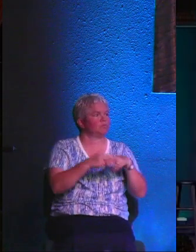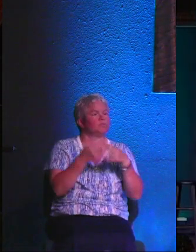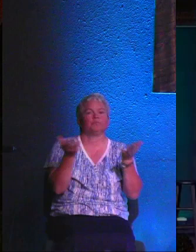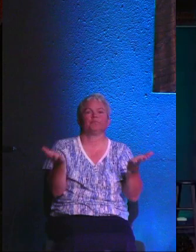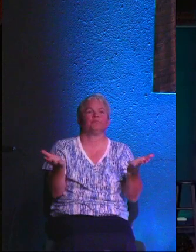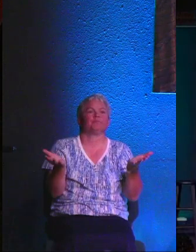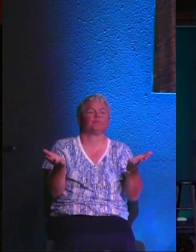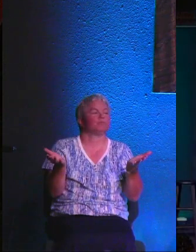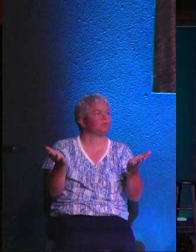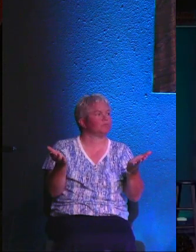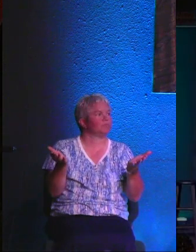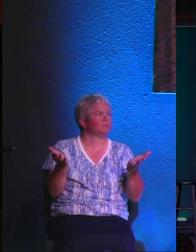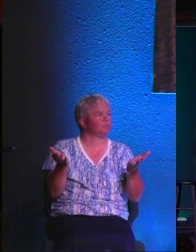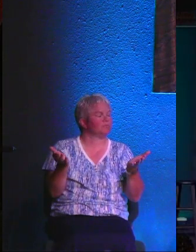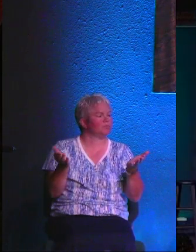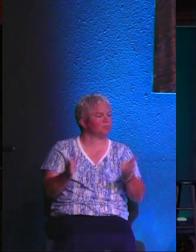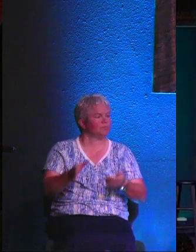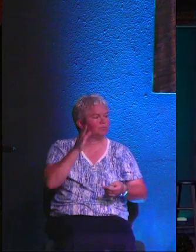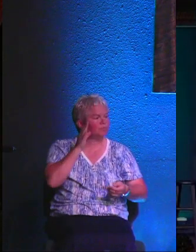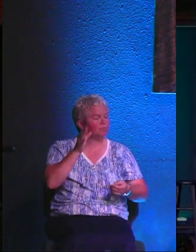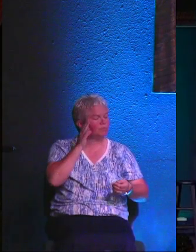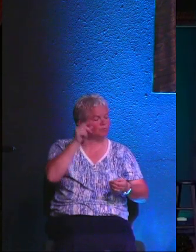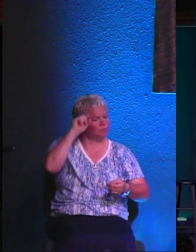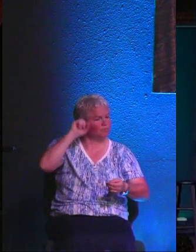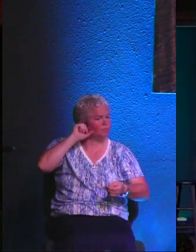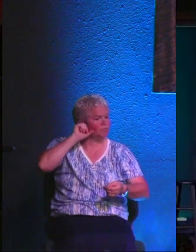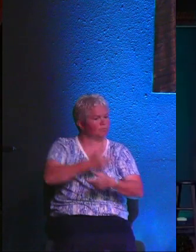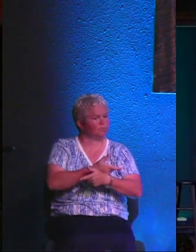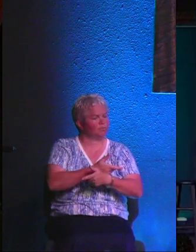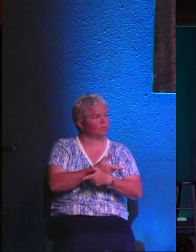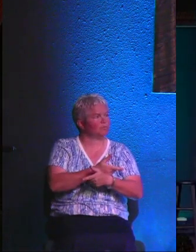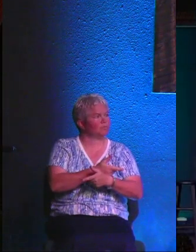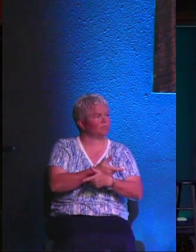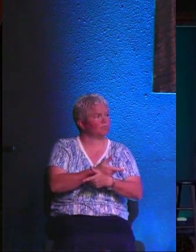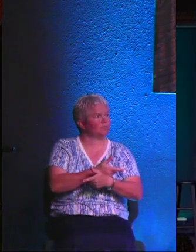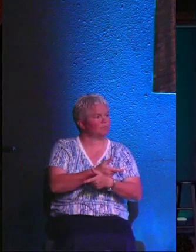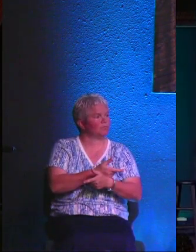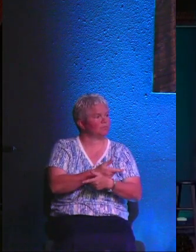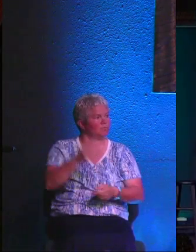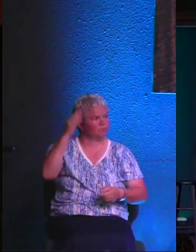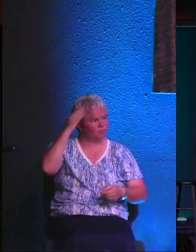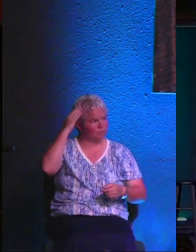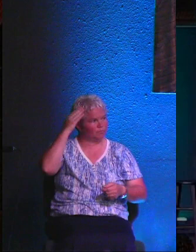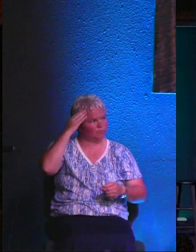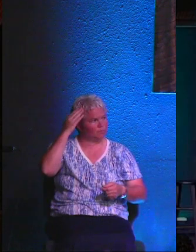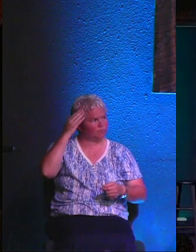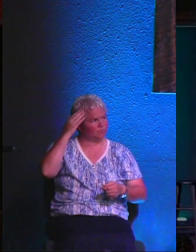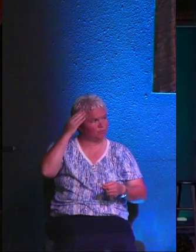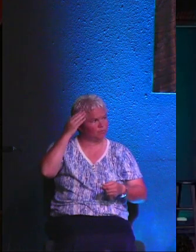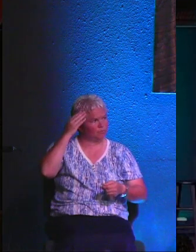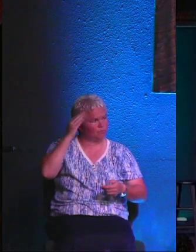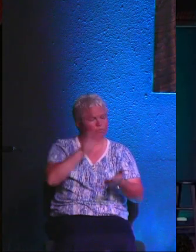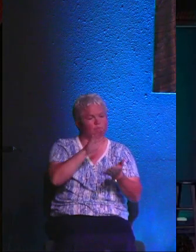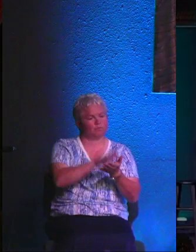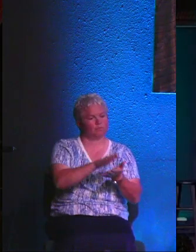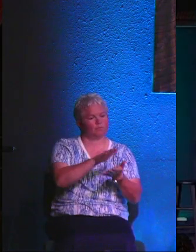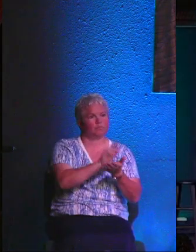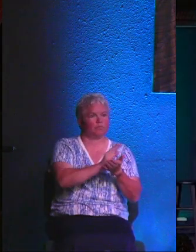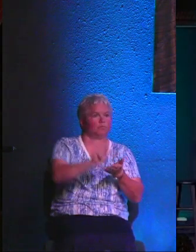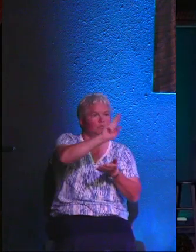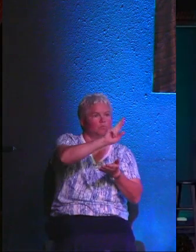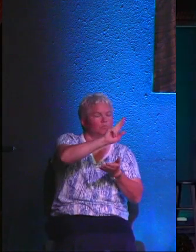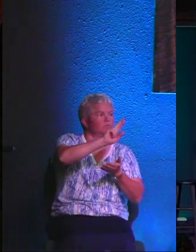and accepting patients at the height of both my mother's and my sister's addiction, and I didn't know about it. I was in college and I